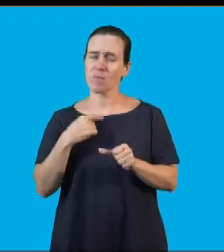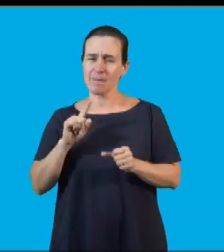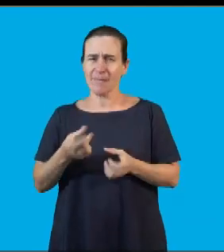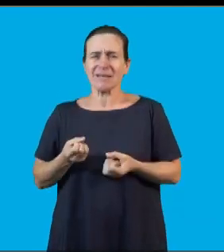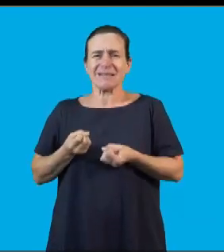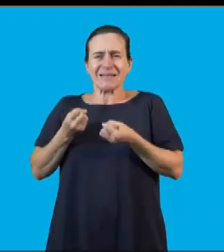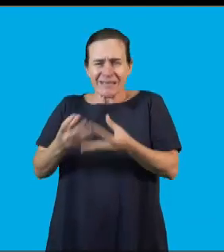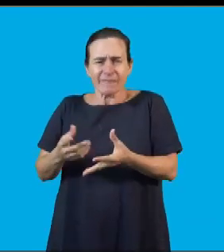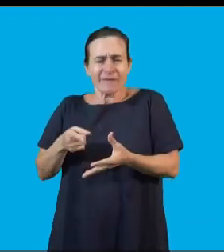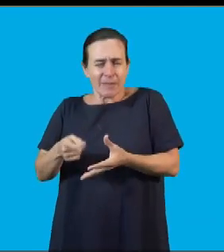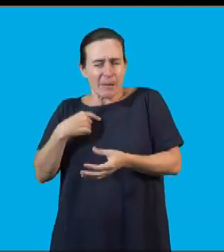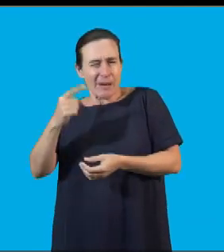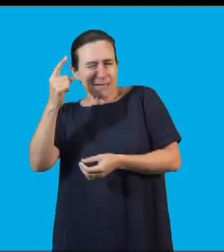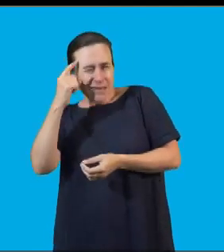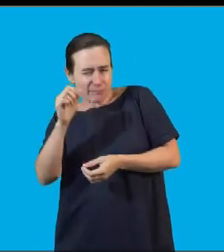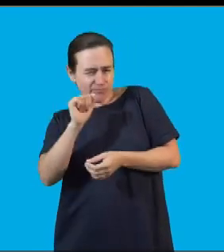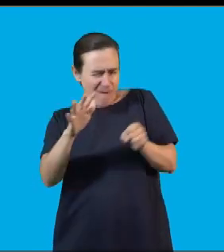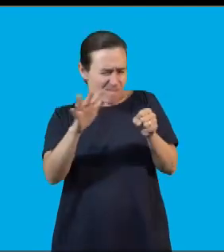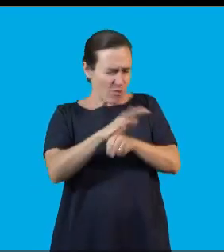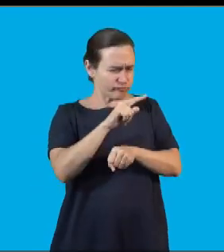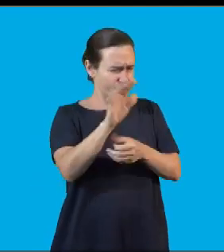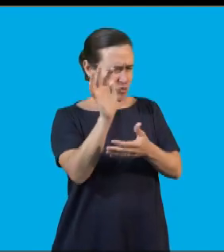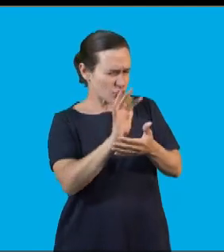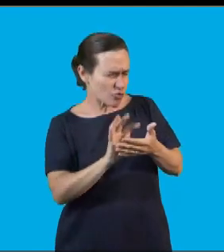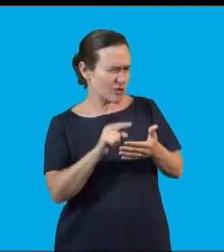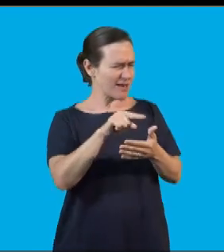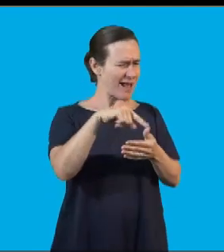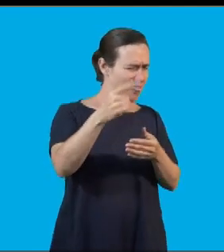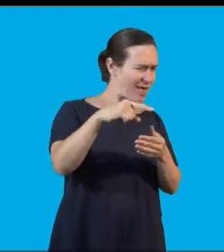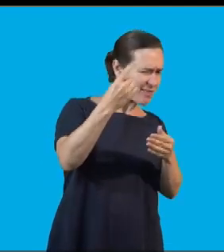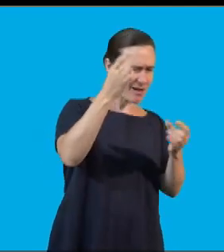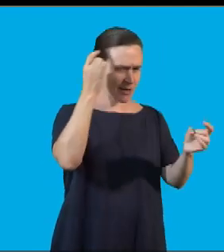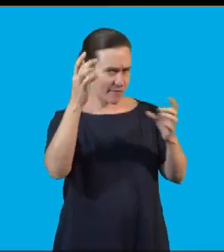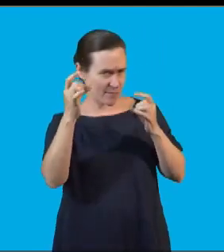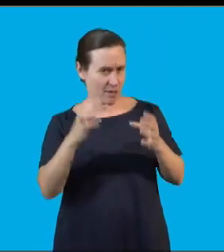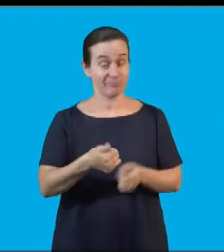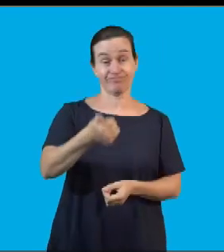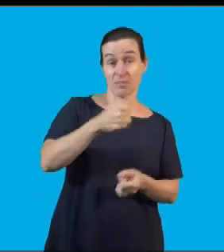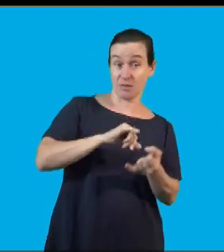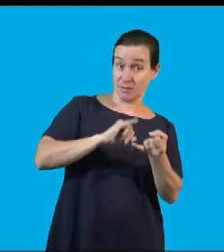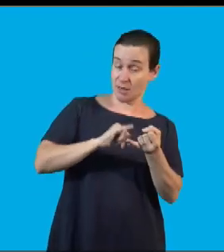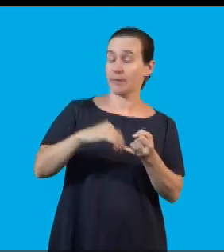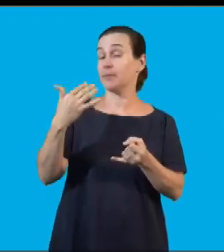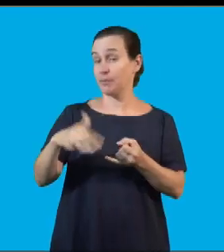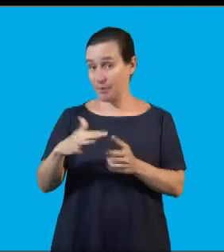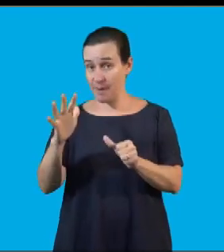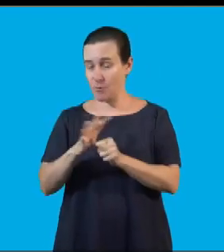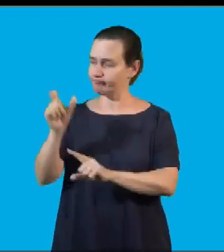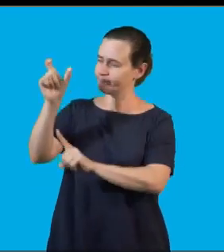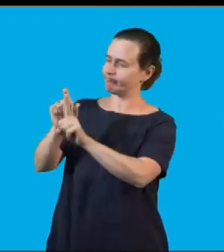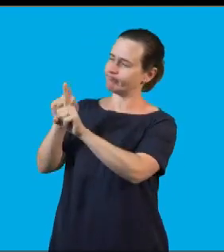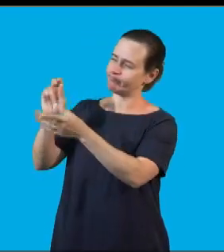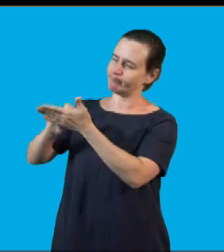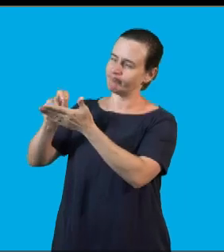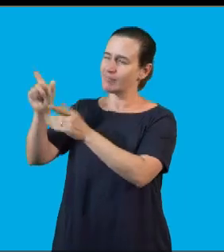reasons and a response that considers the surrounding information of the text. The style is also very important. That is how